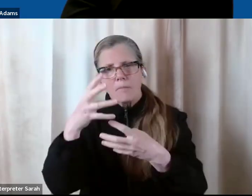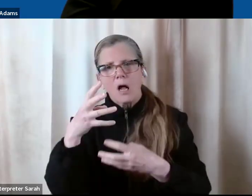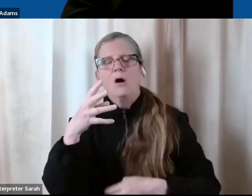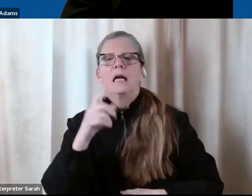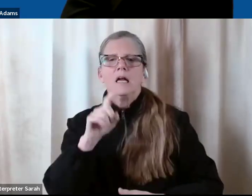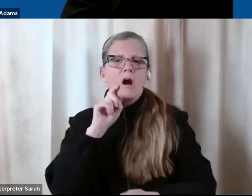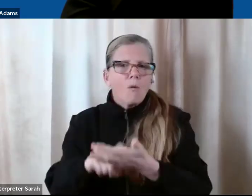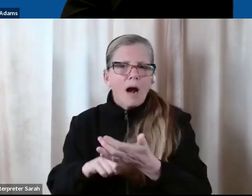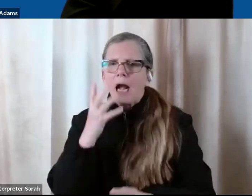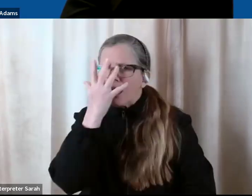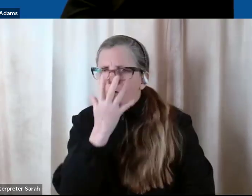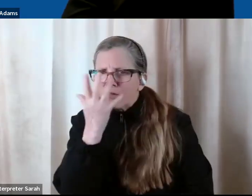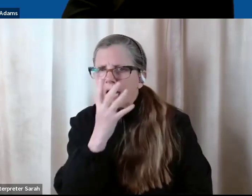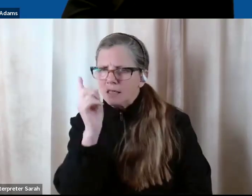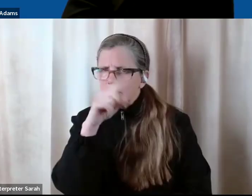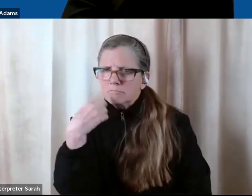all of those things, right?